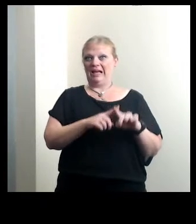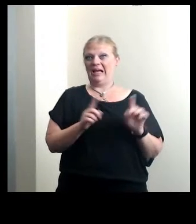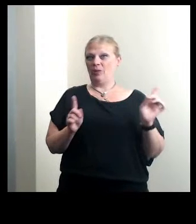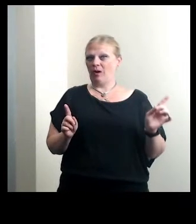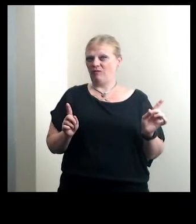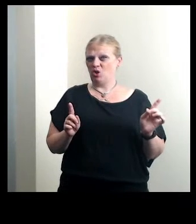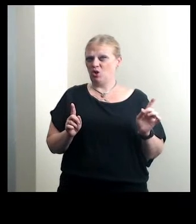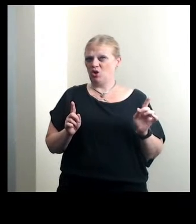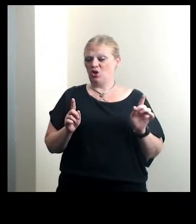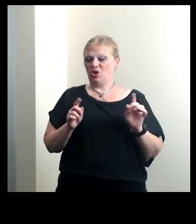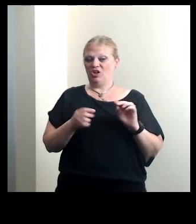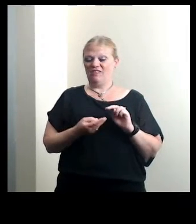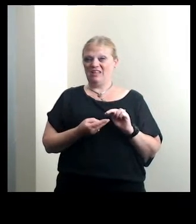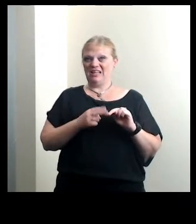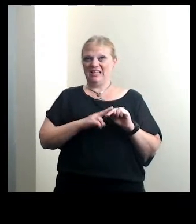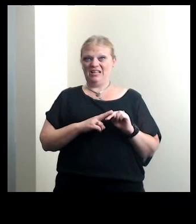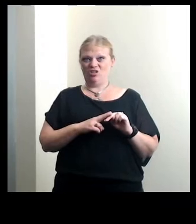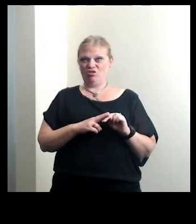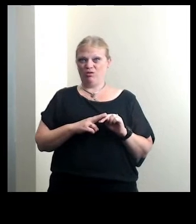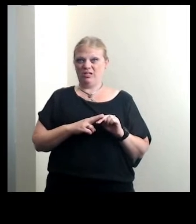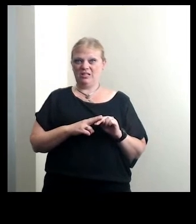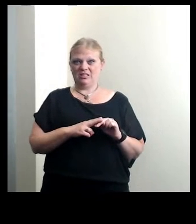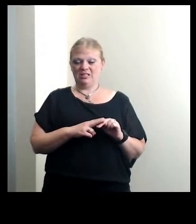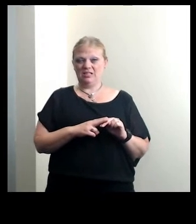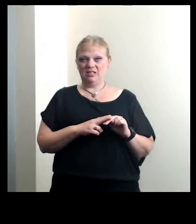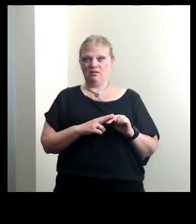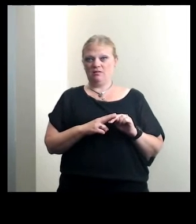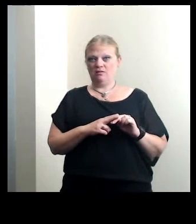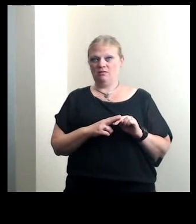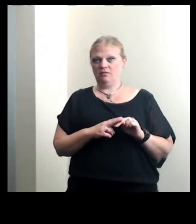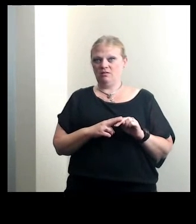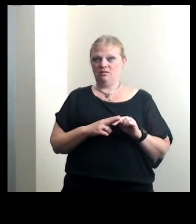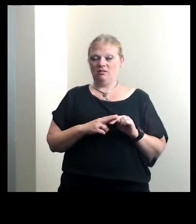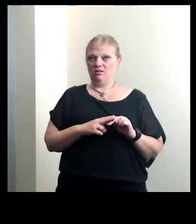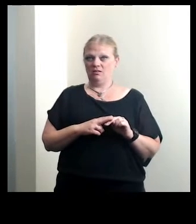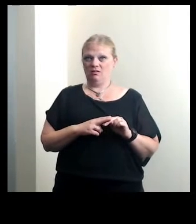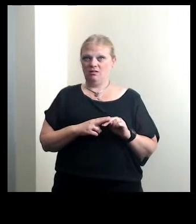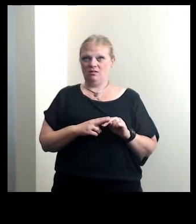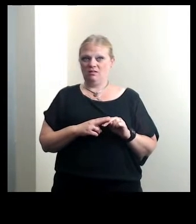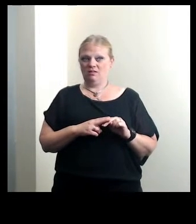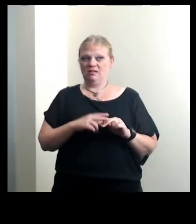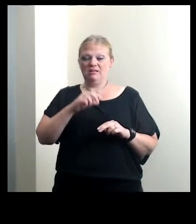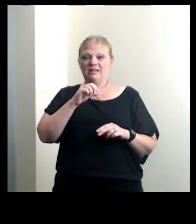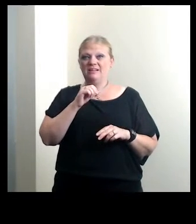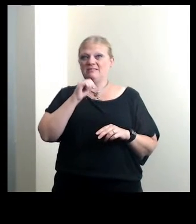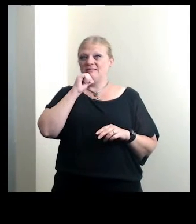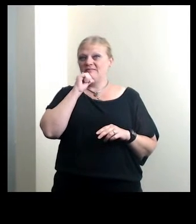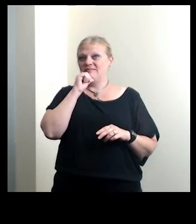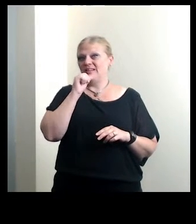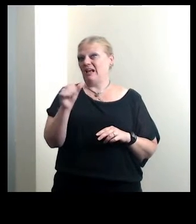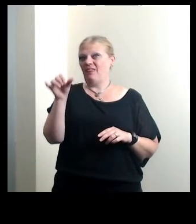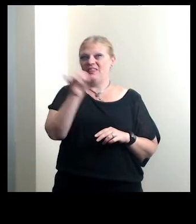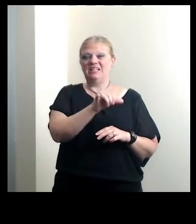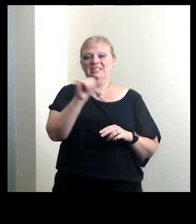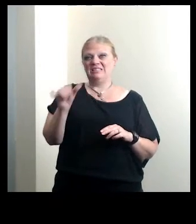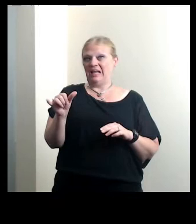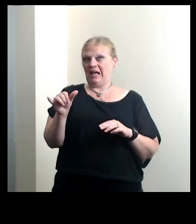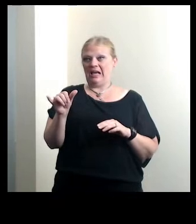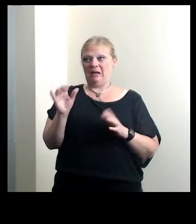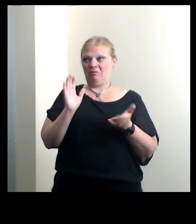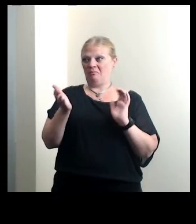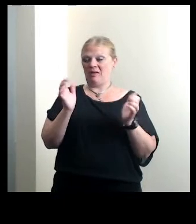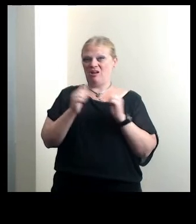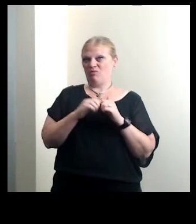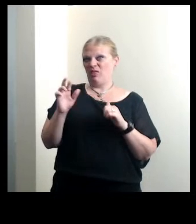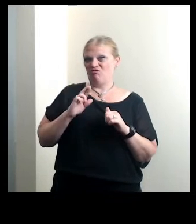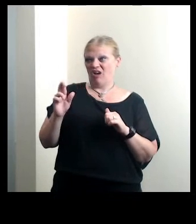the increase of reported COVID-19 cases is nowhere near the number of cases that we see on the right,